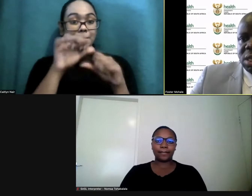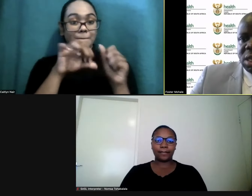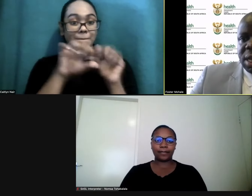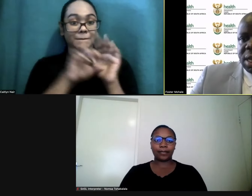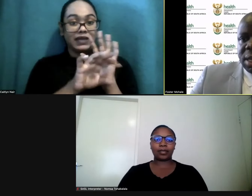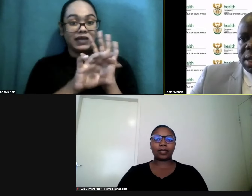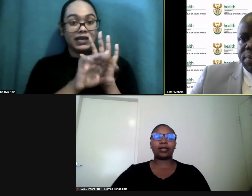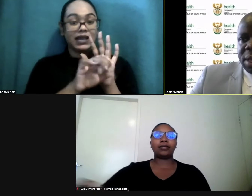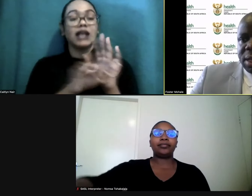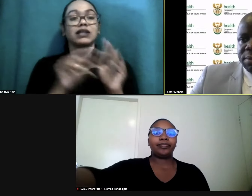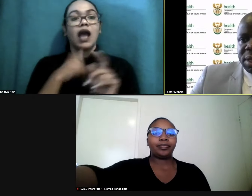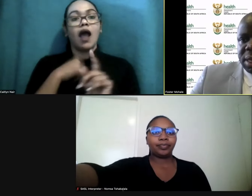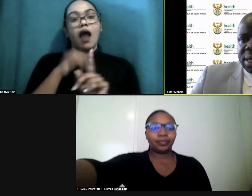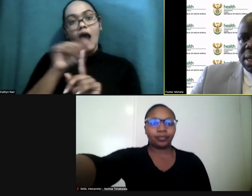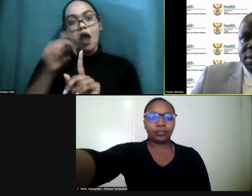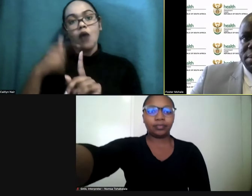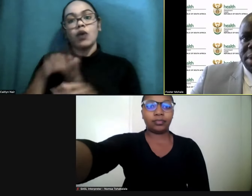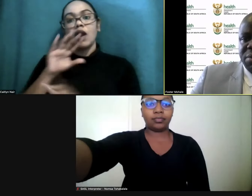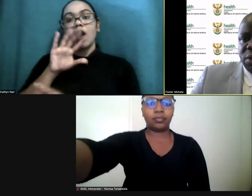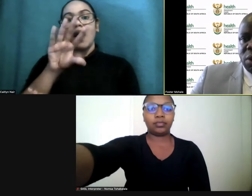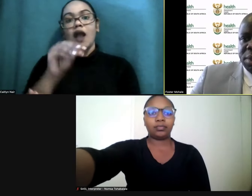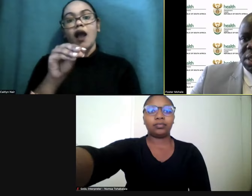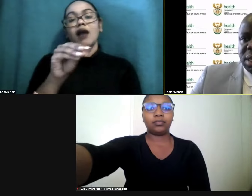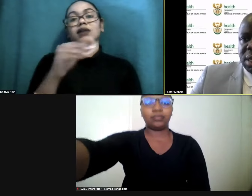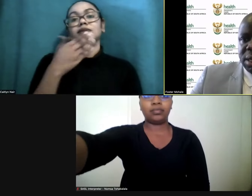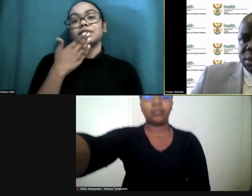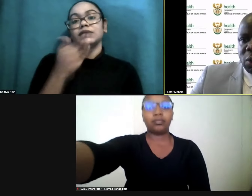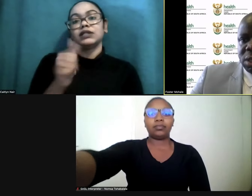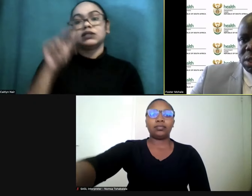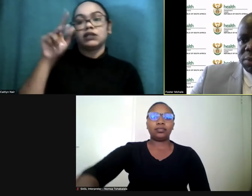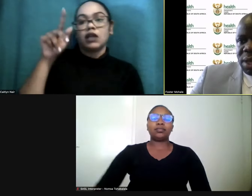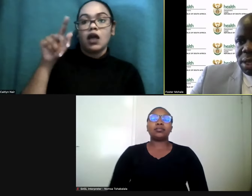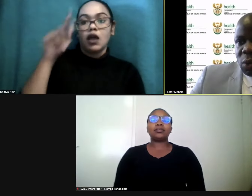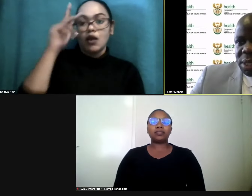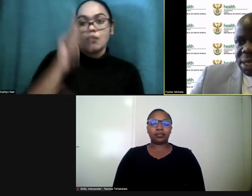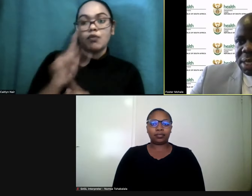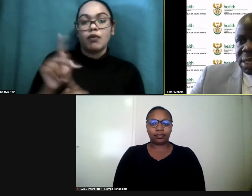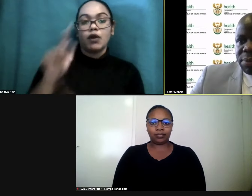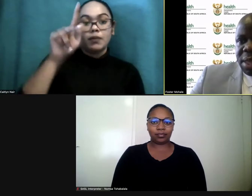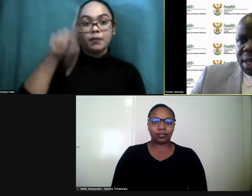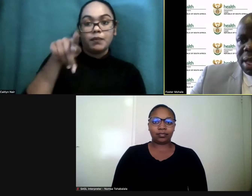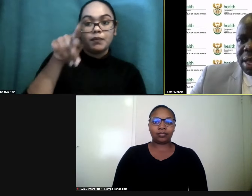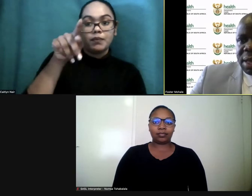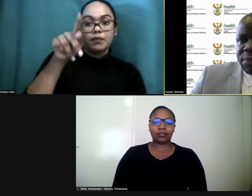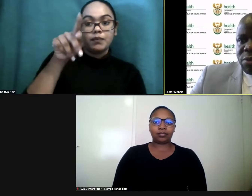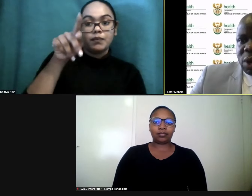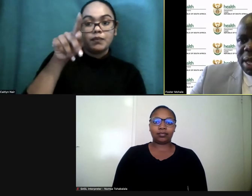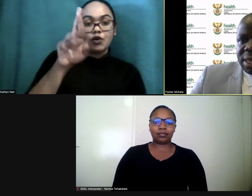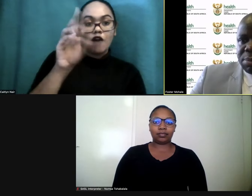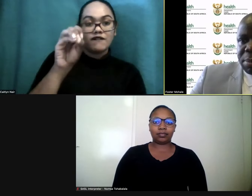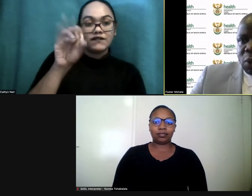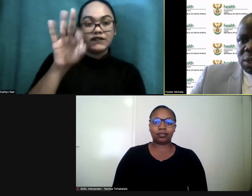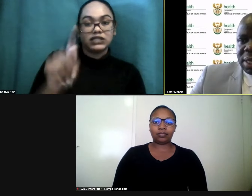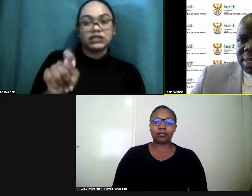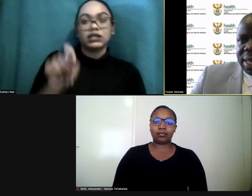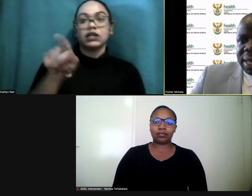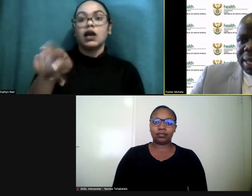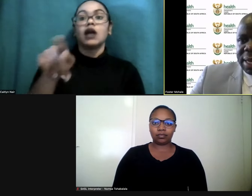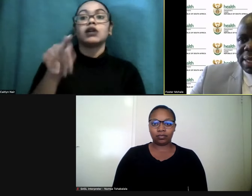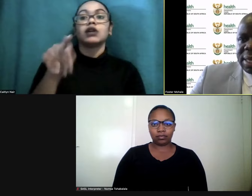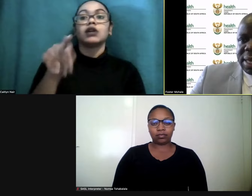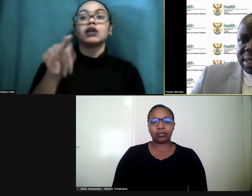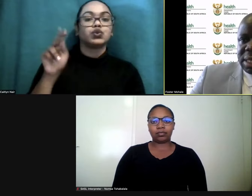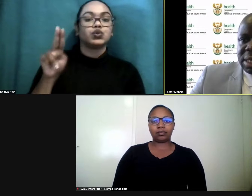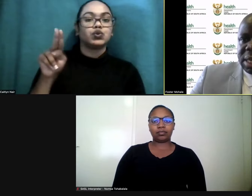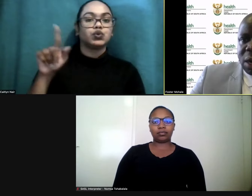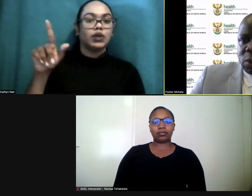everybody get the benefit from this response. The question is, for clarity purpose, is the